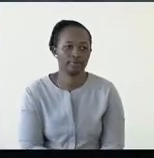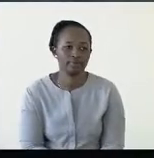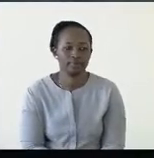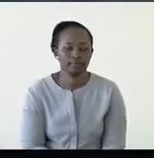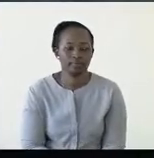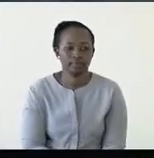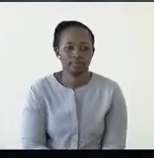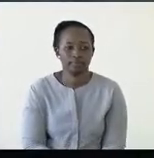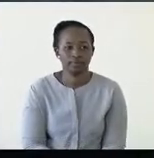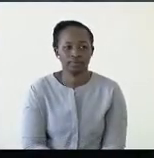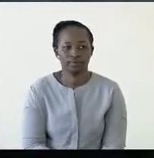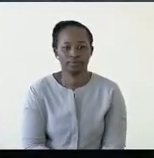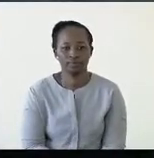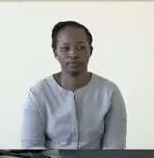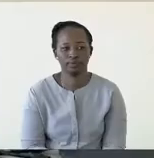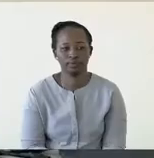antidiuretic hormone.